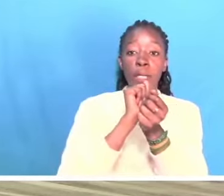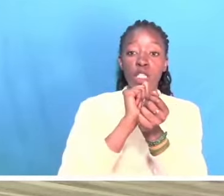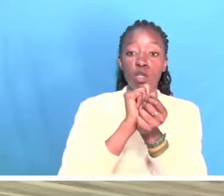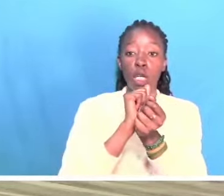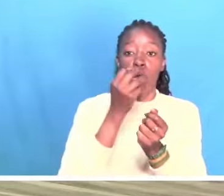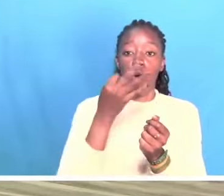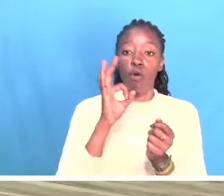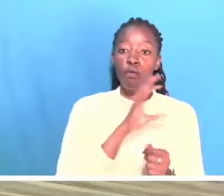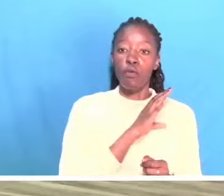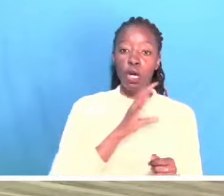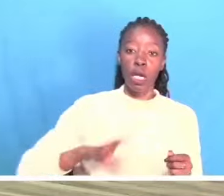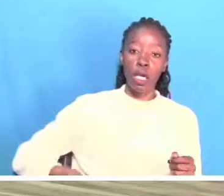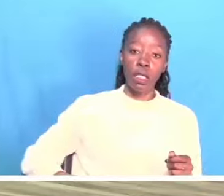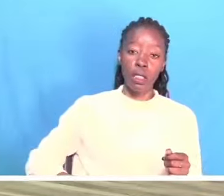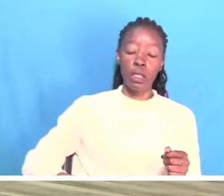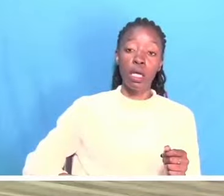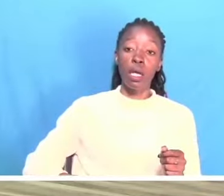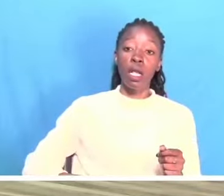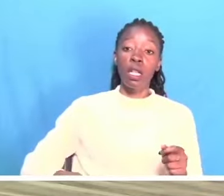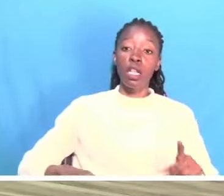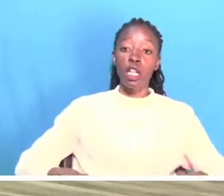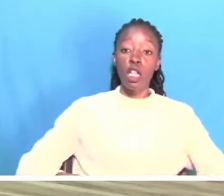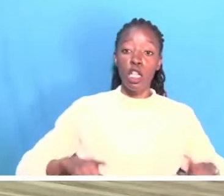life worthy the